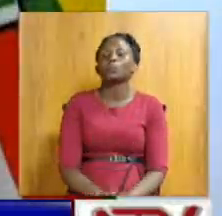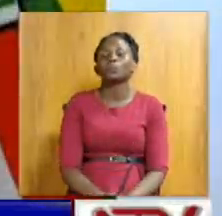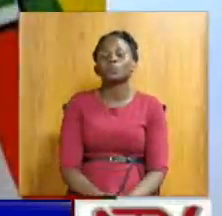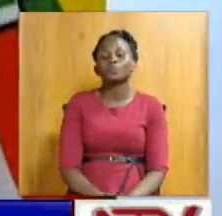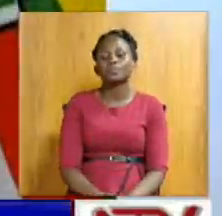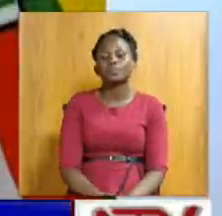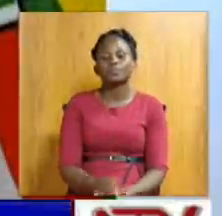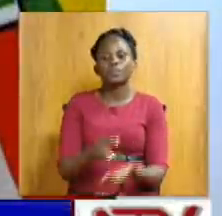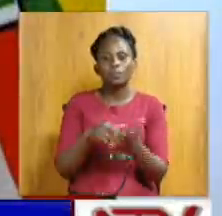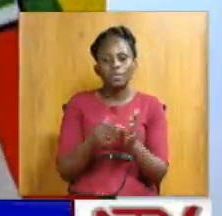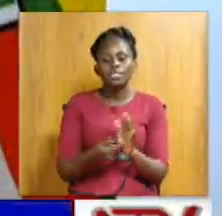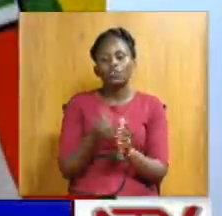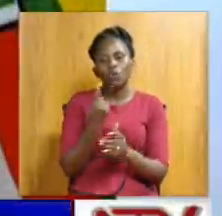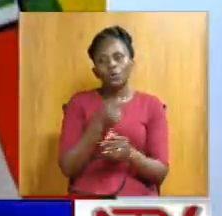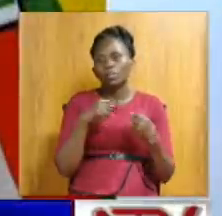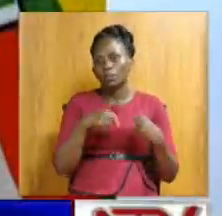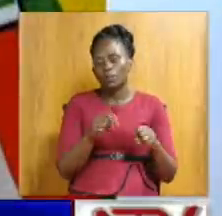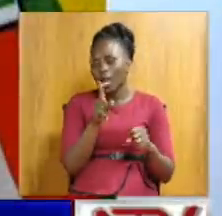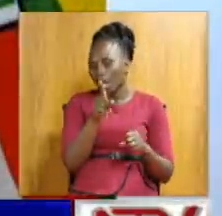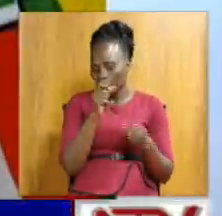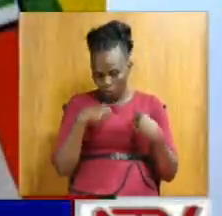For everybody except border borders.